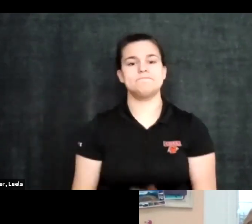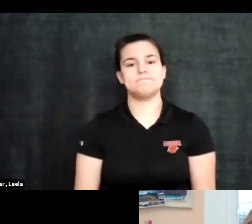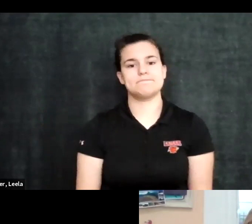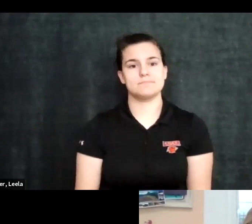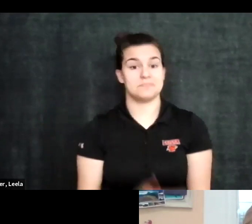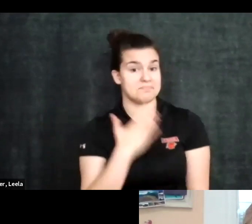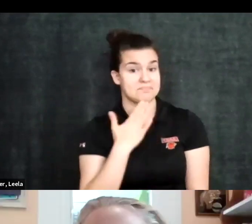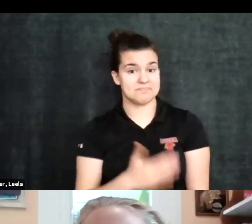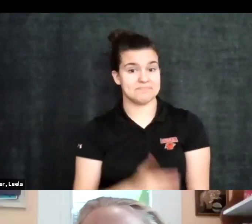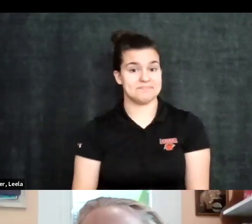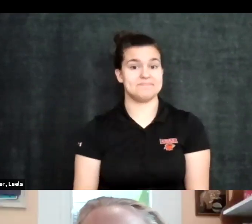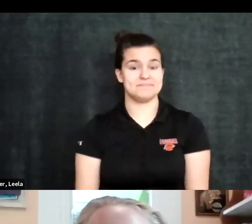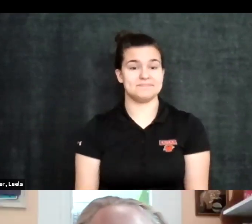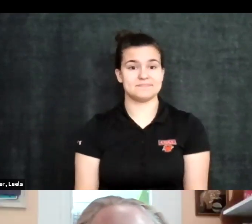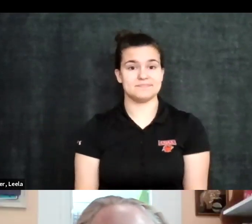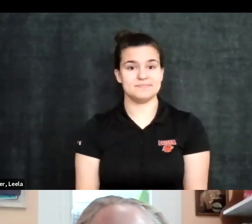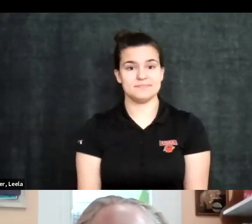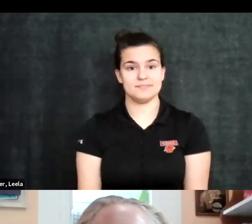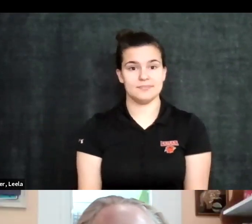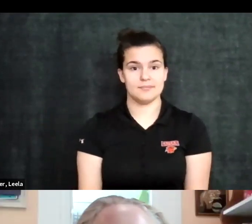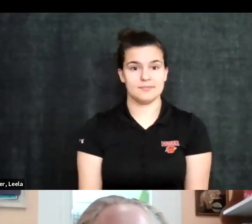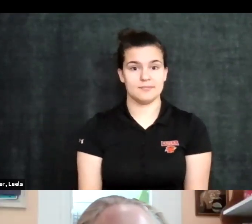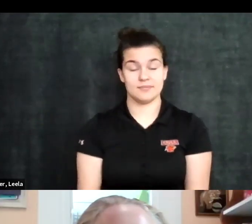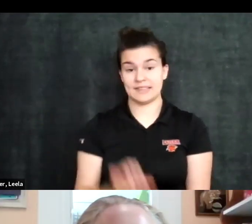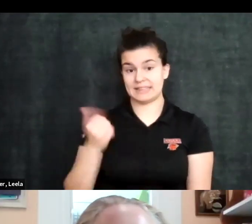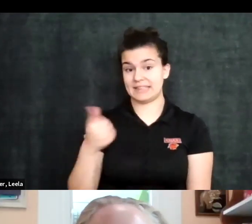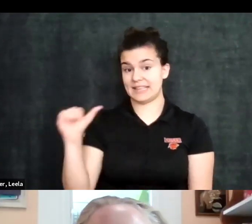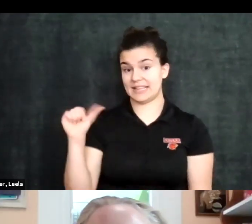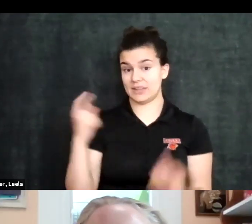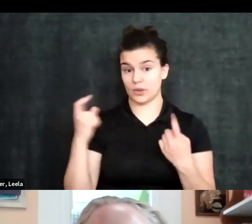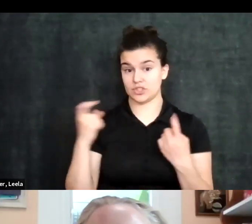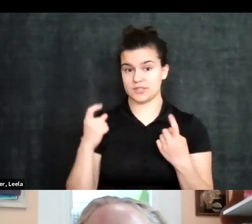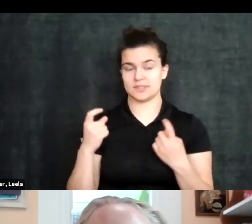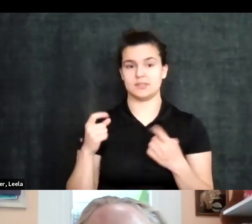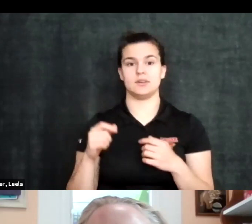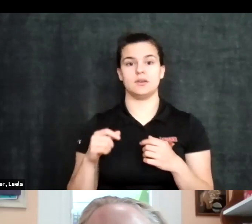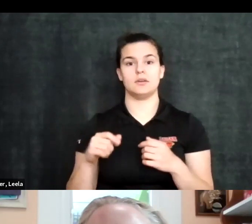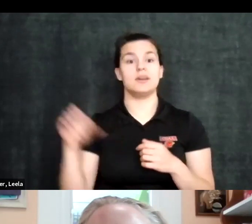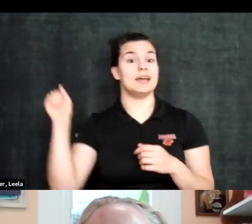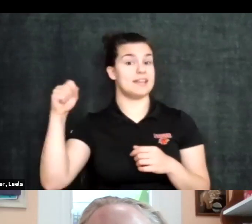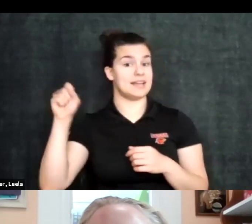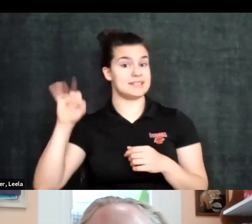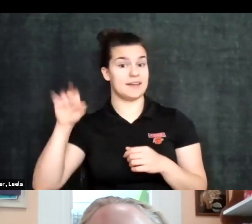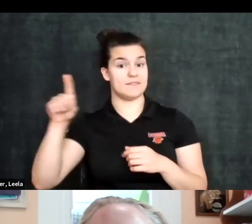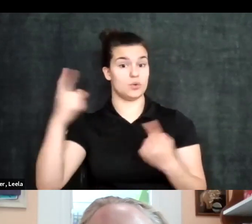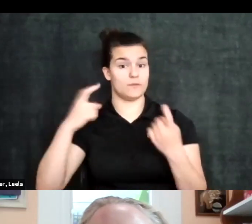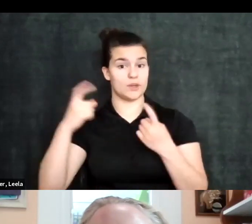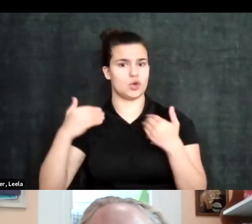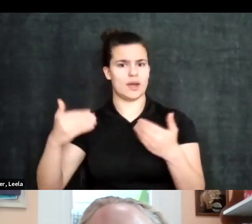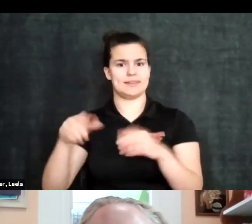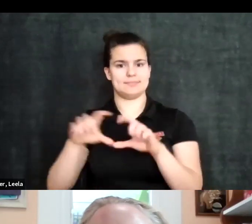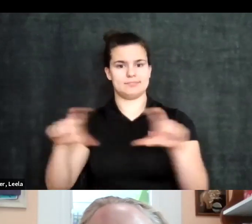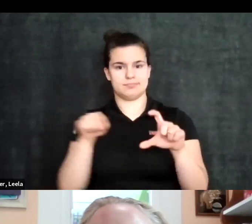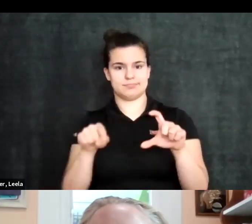Thank you, Michelle. So are there any questions? Yes, if anybody has any questions, feel free to type them and